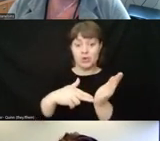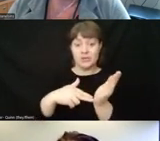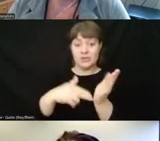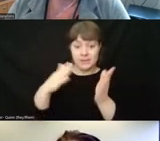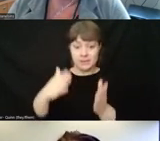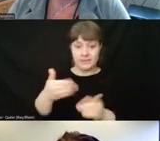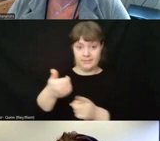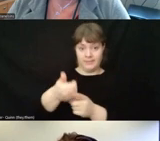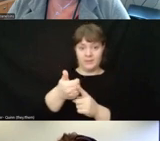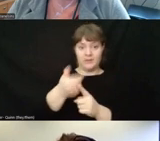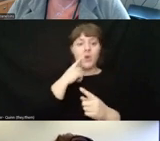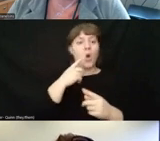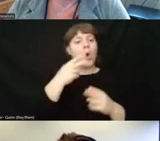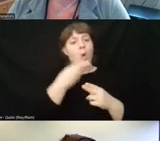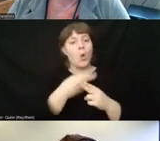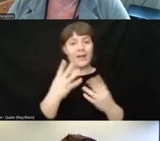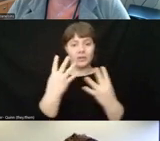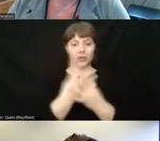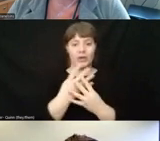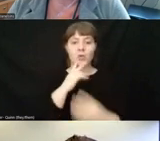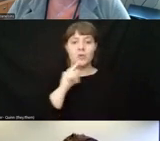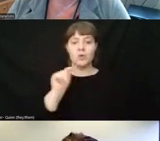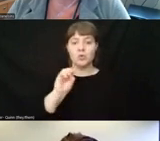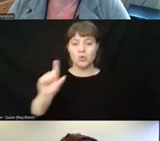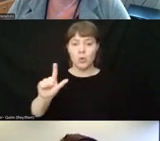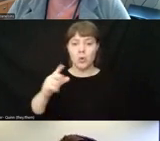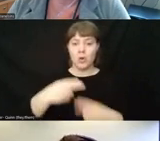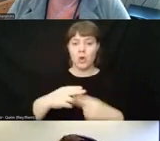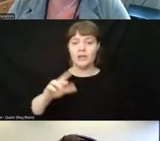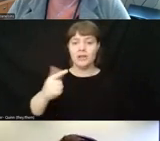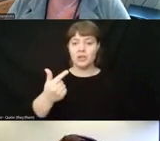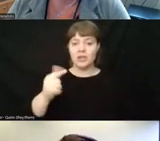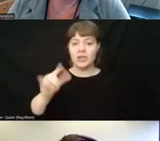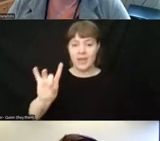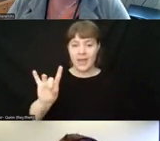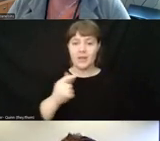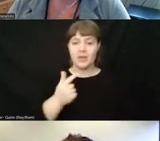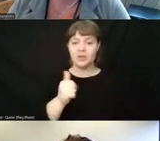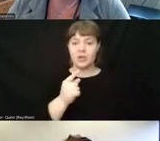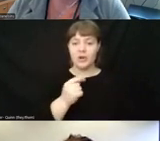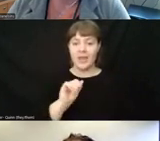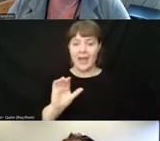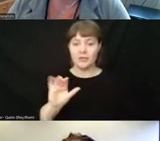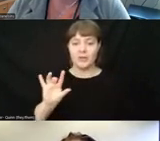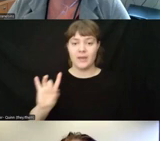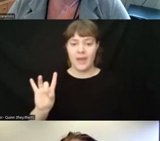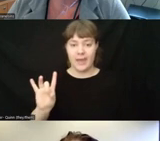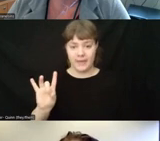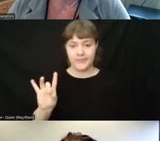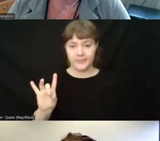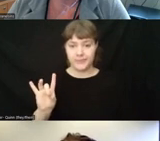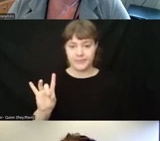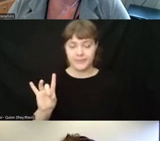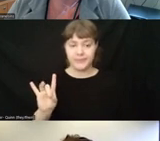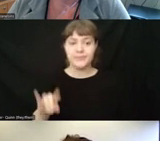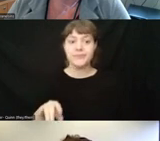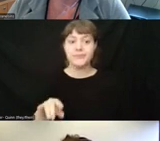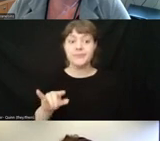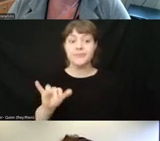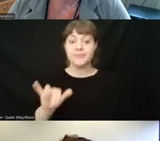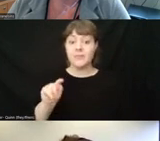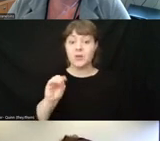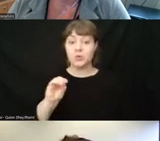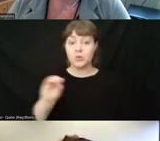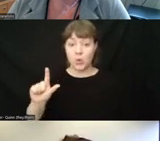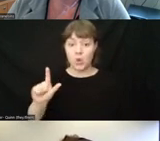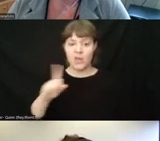screening with a tool called the G8, Geriatric 8. And this tool is a